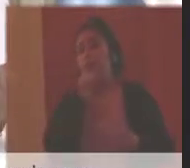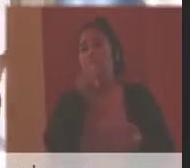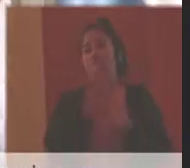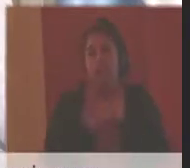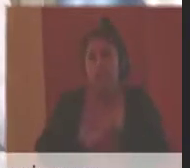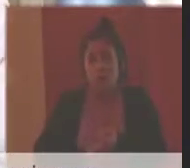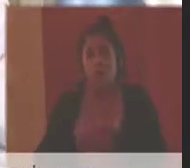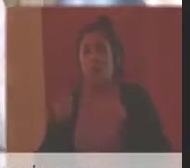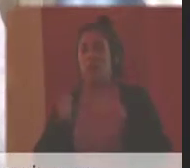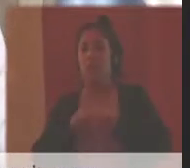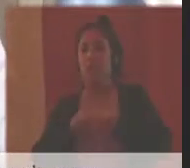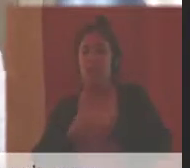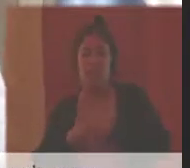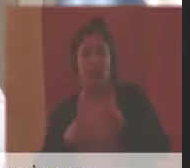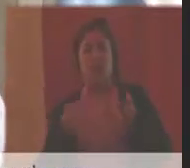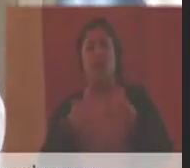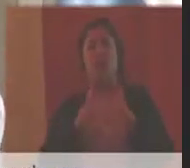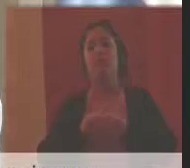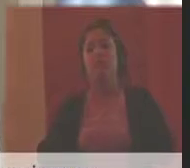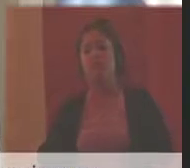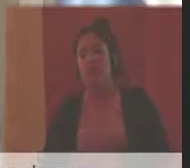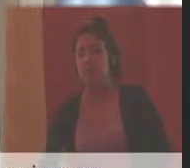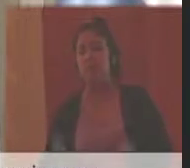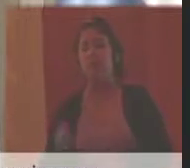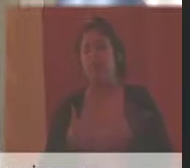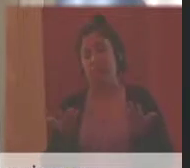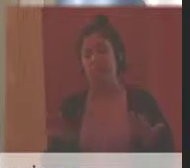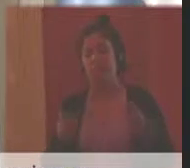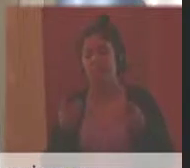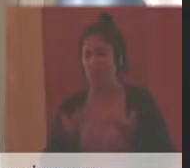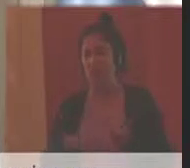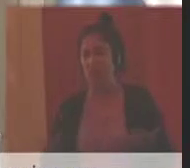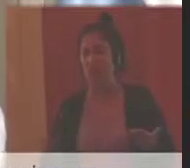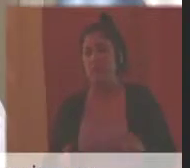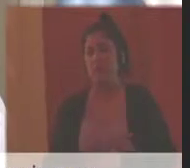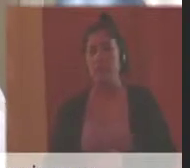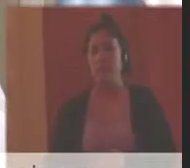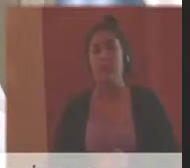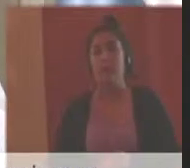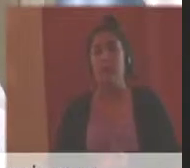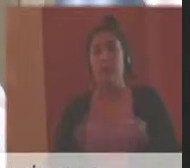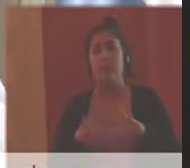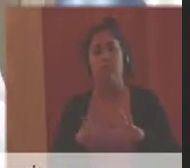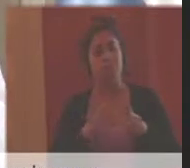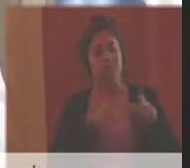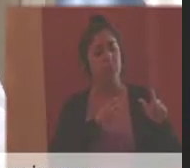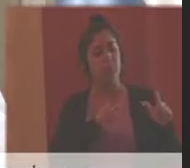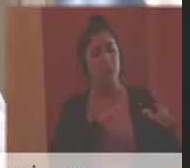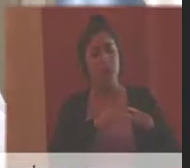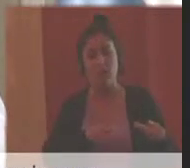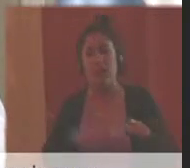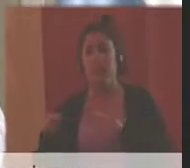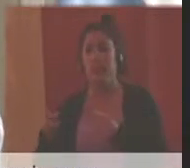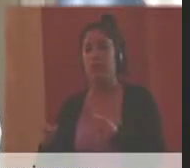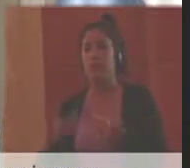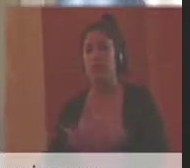resources and opportunities, but it cannot be separated from the